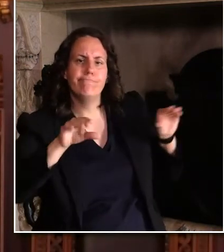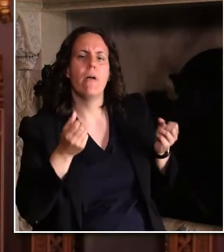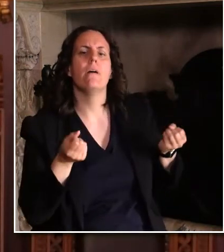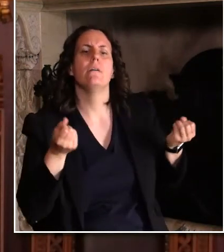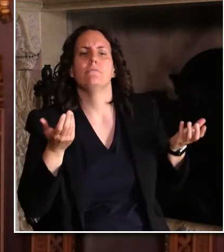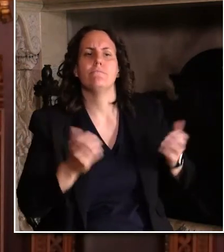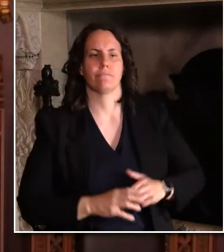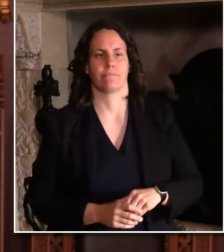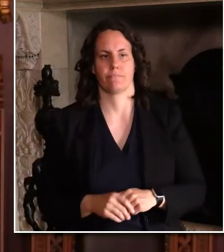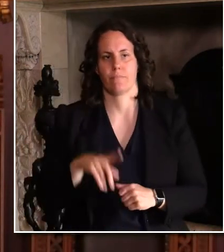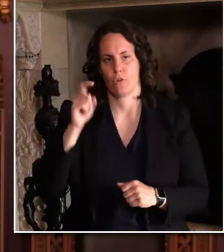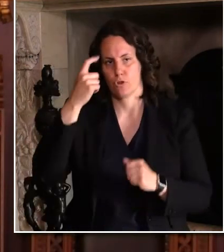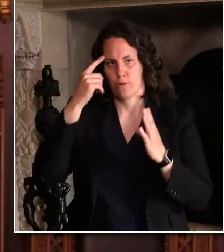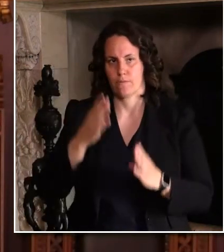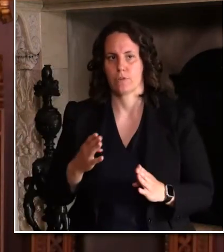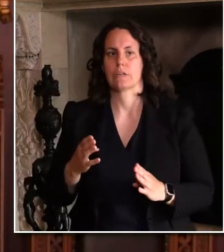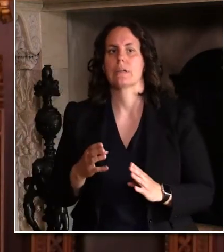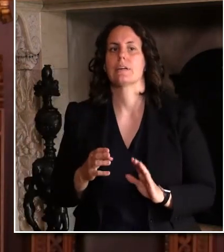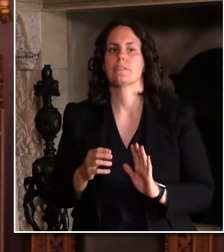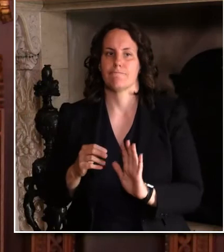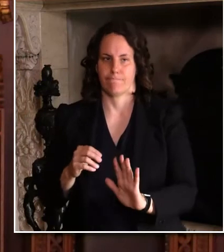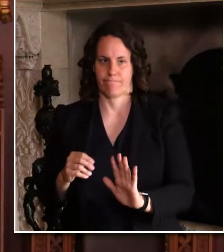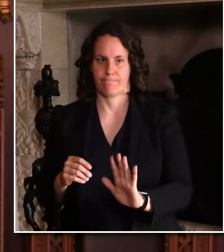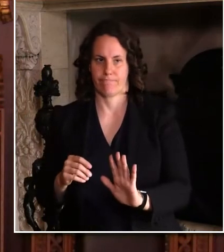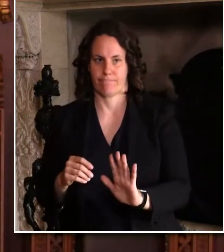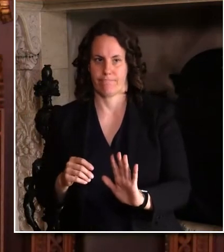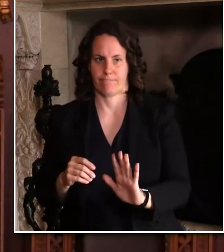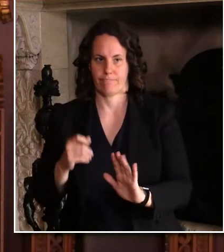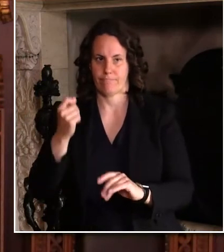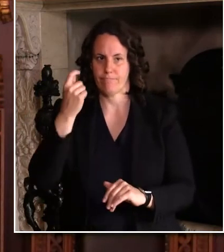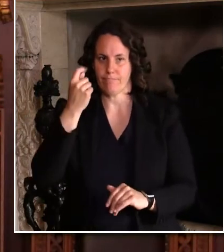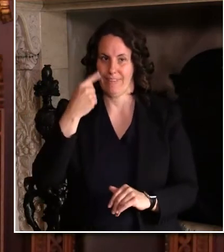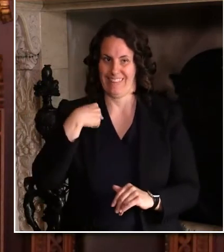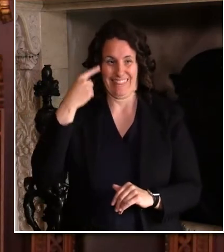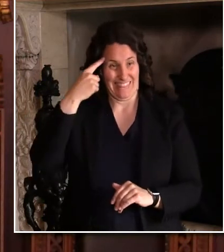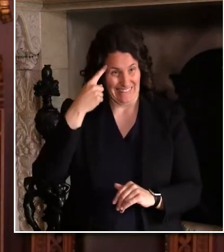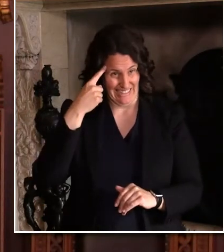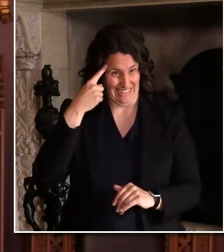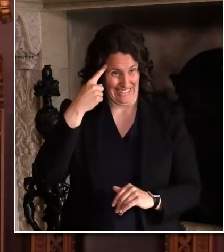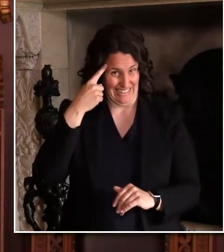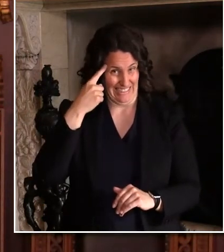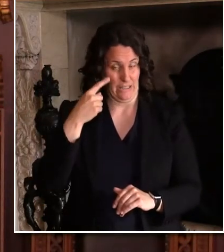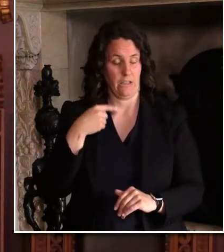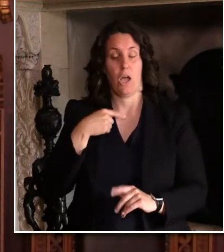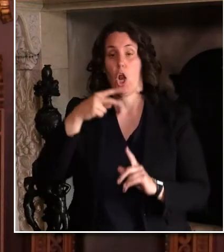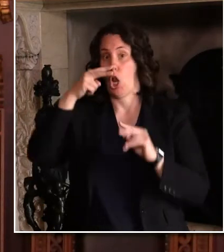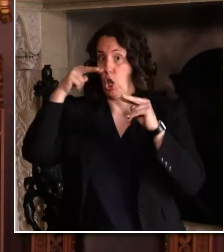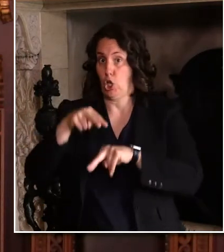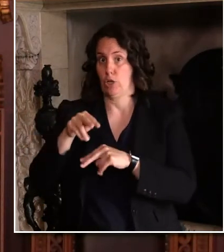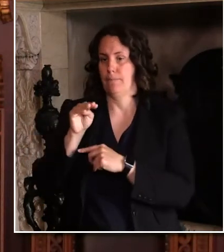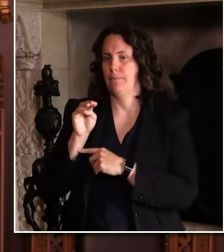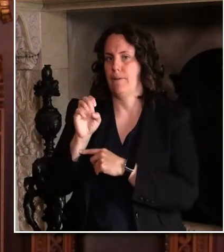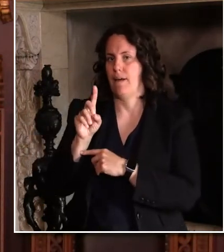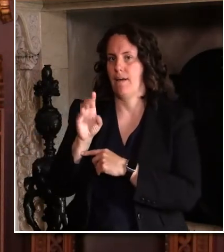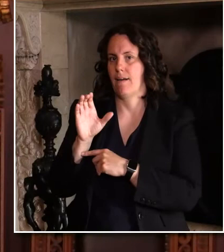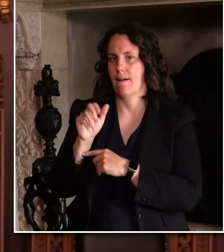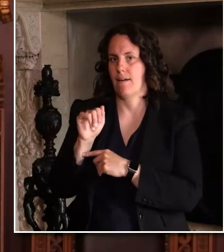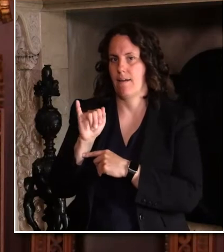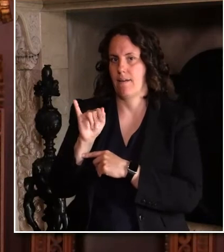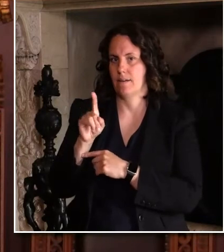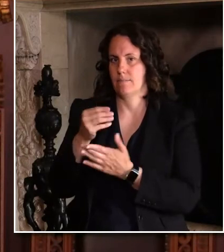we have used Medicaid, the amount of money they receive from Medicaid as a barometer for how it would